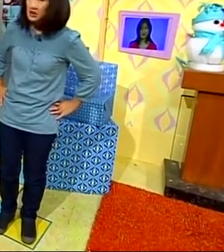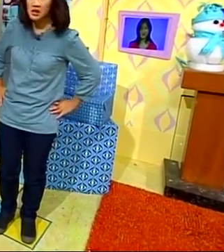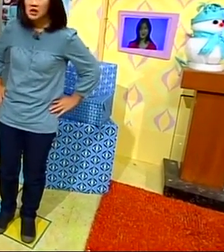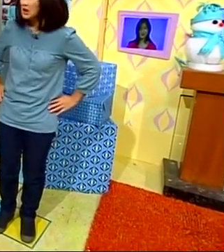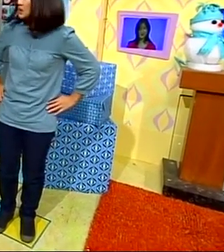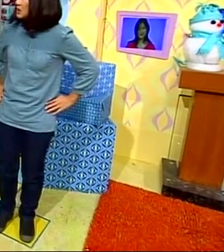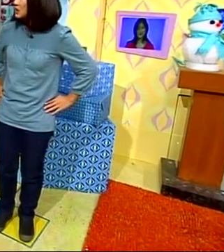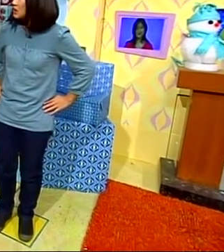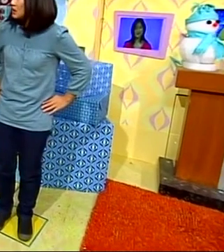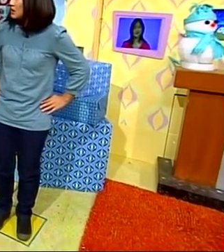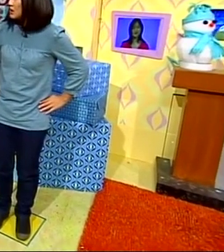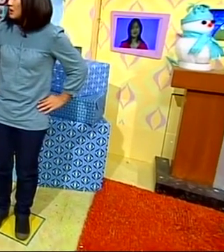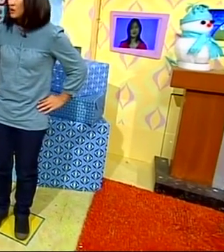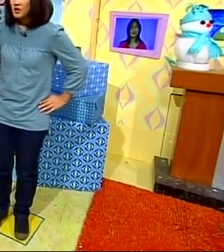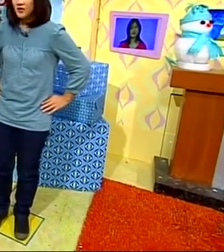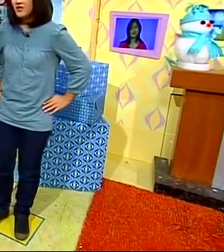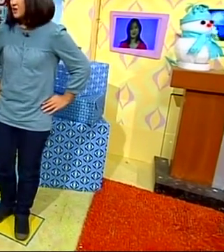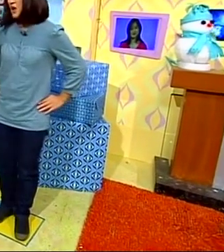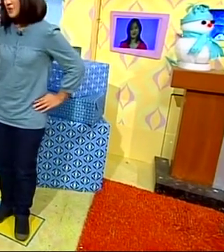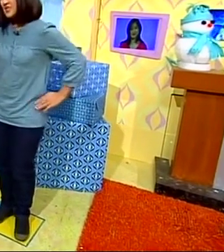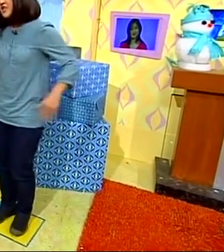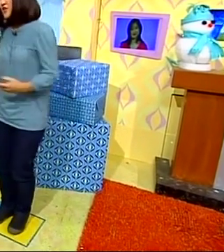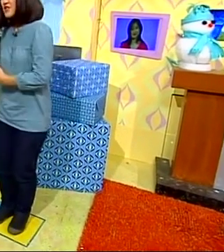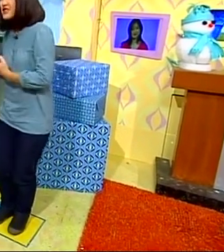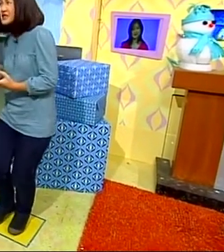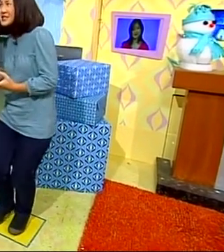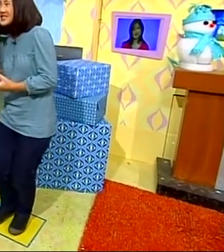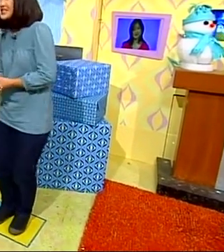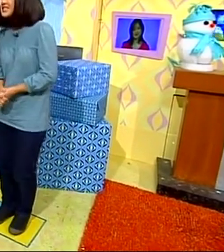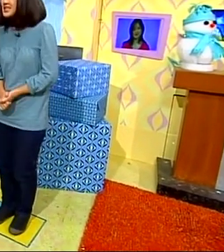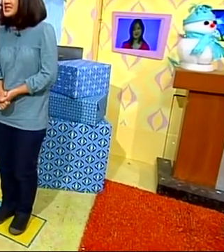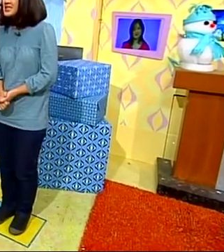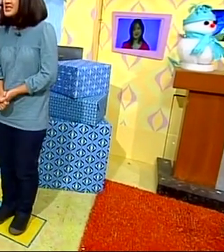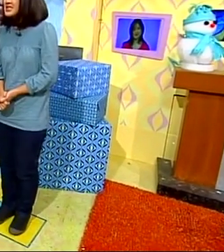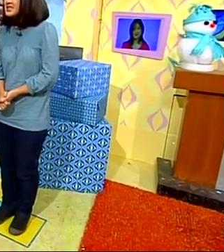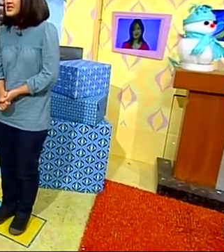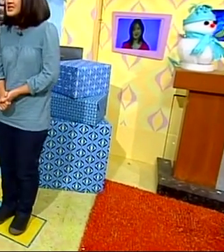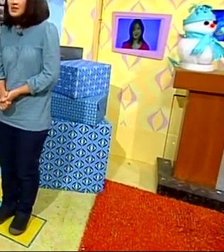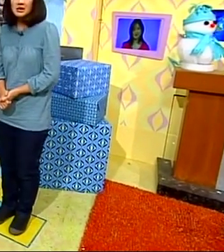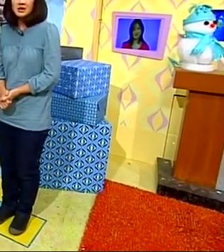Chris? I'm a Christmas tomato. Oh, well, you look very smart, but it's not very Christmassy.